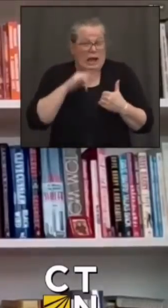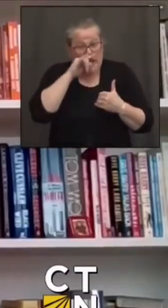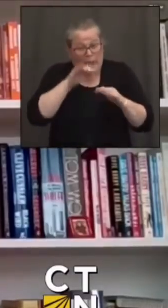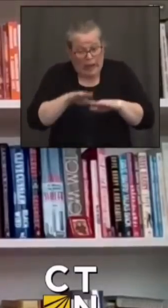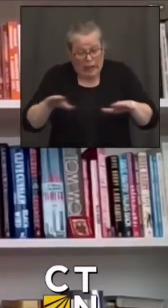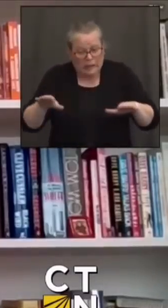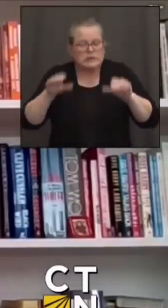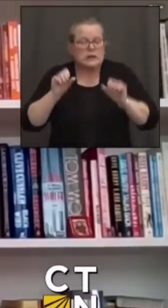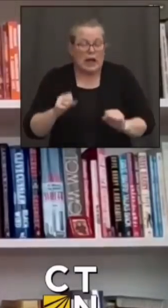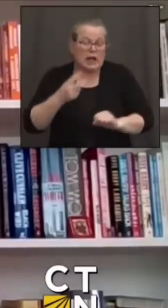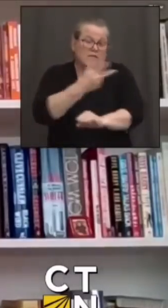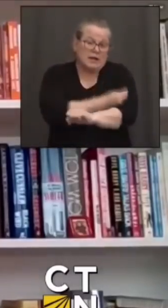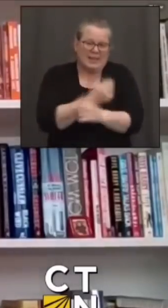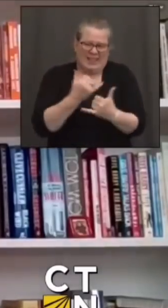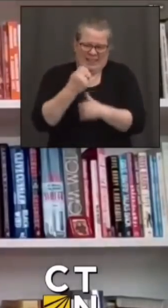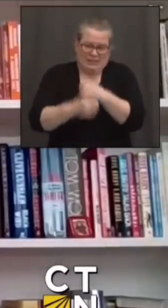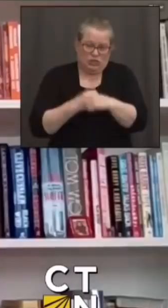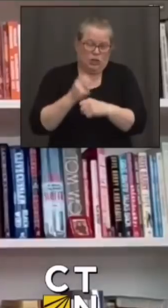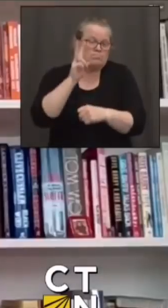early to tell.